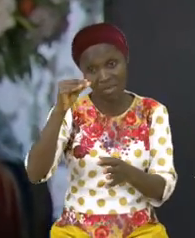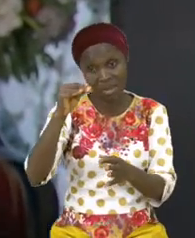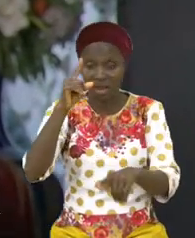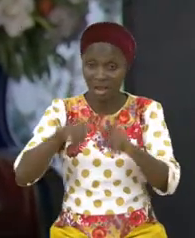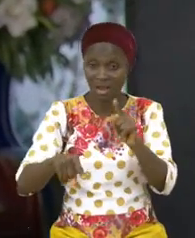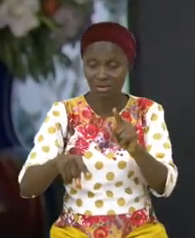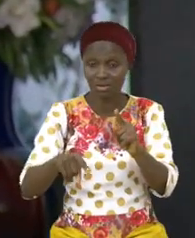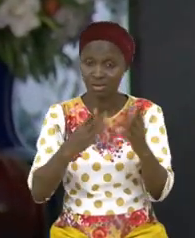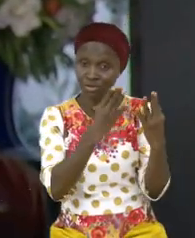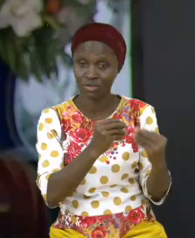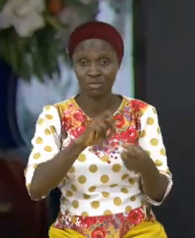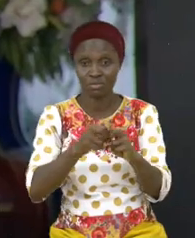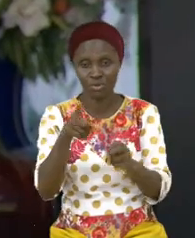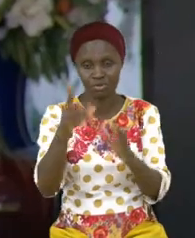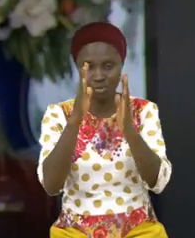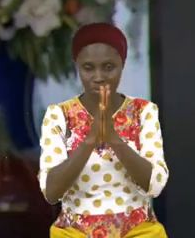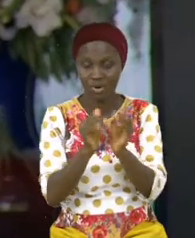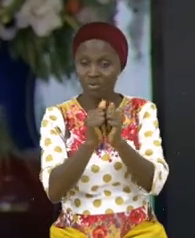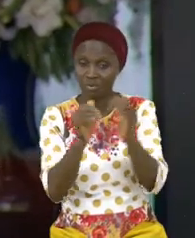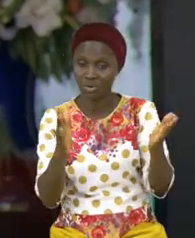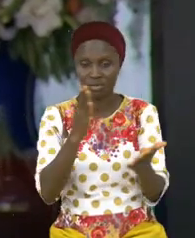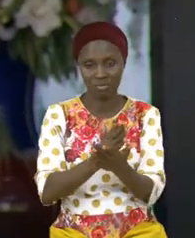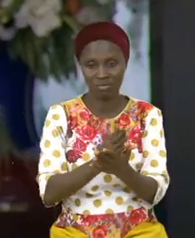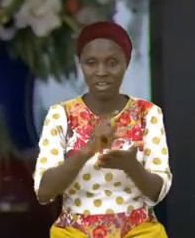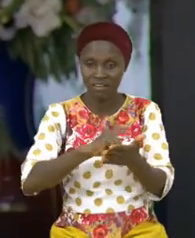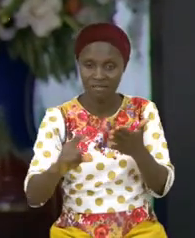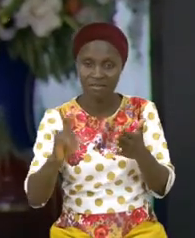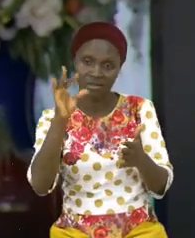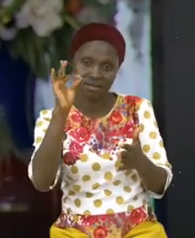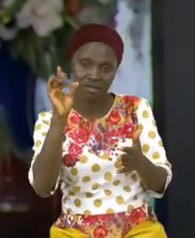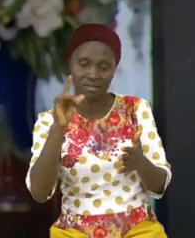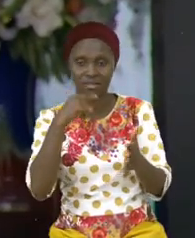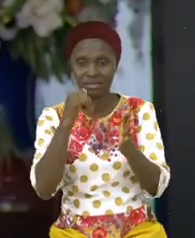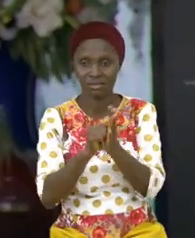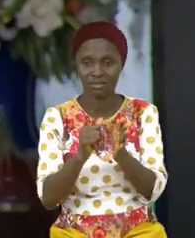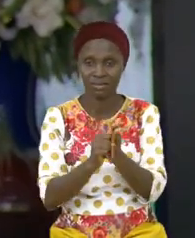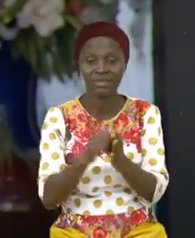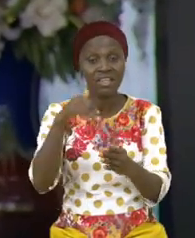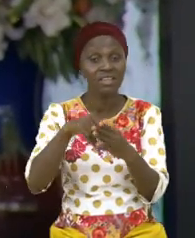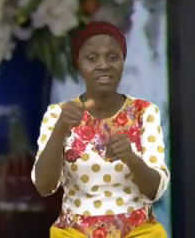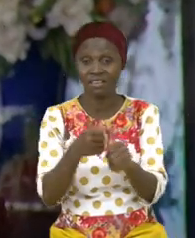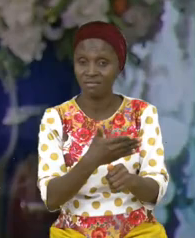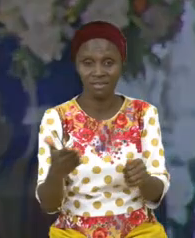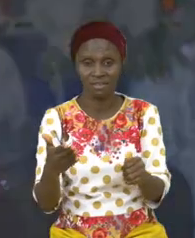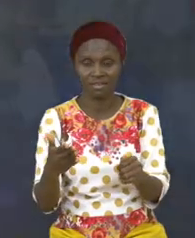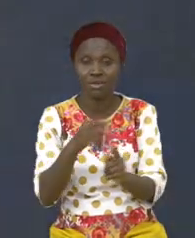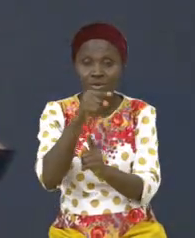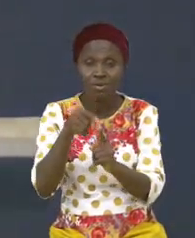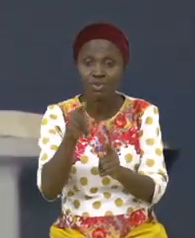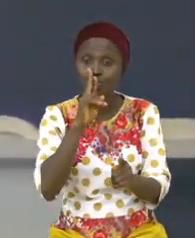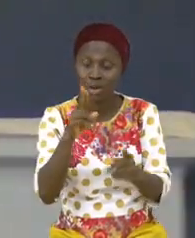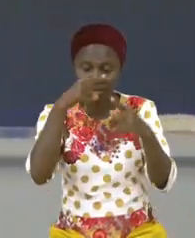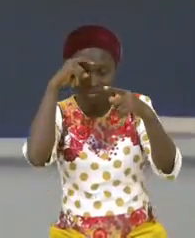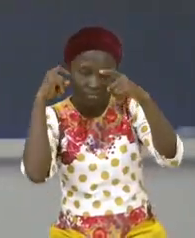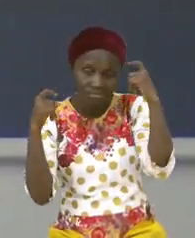without ceasing. Look at verse 18. It says, in everything, when you are sweating in